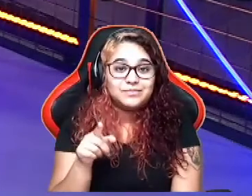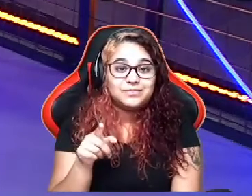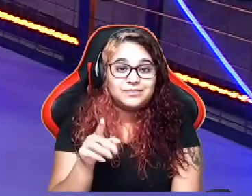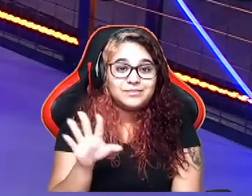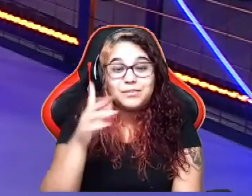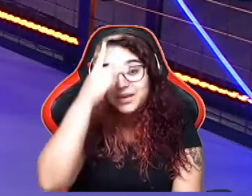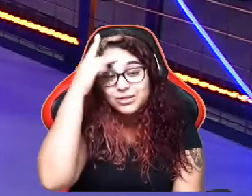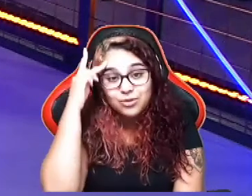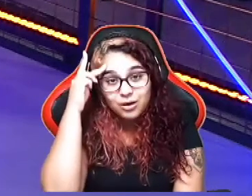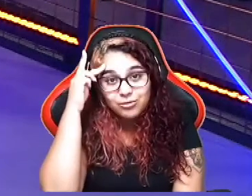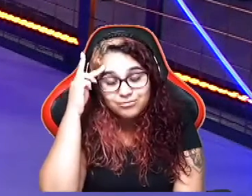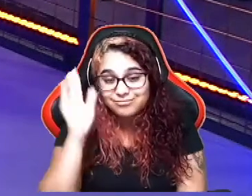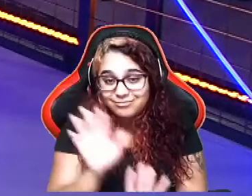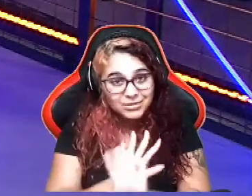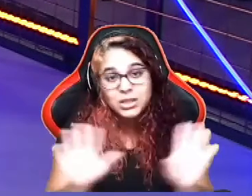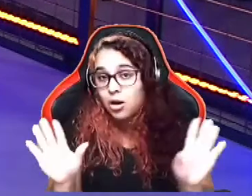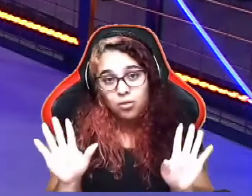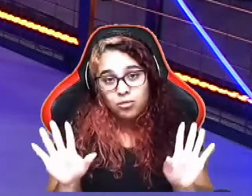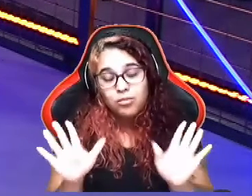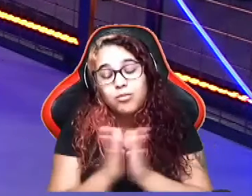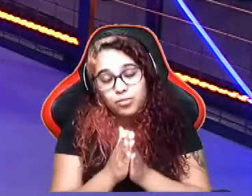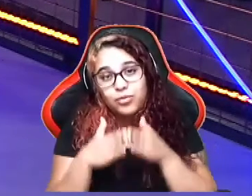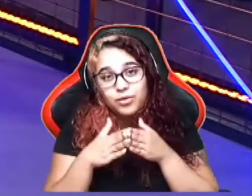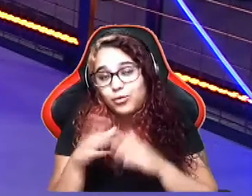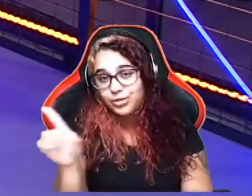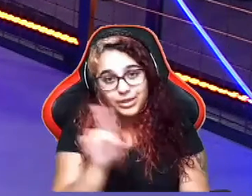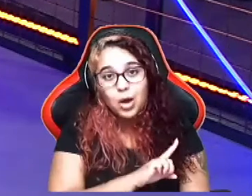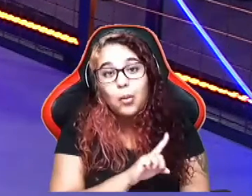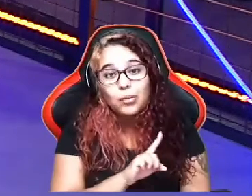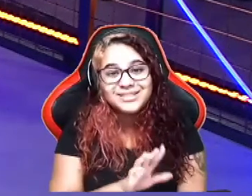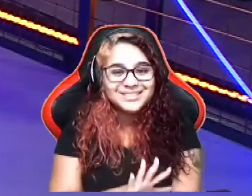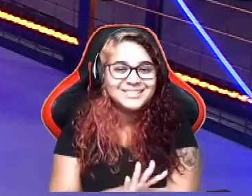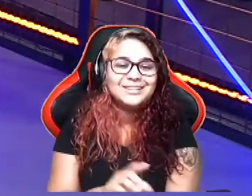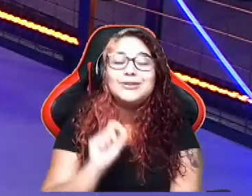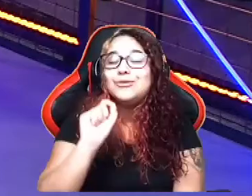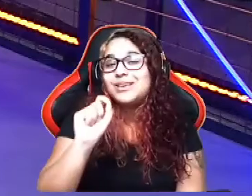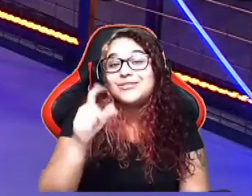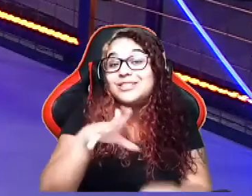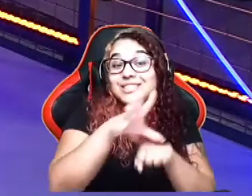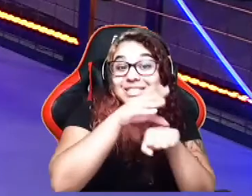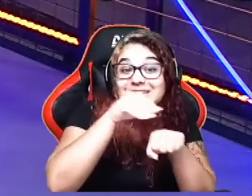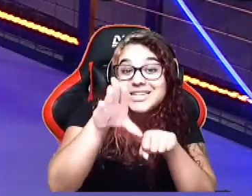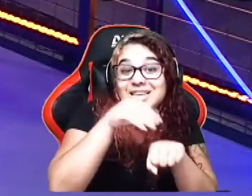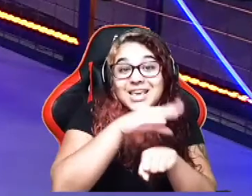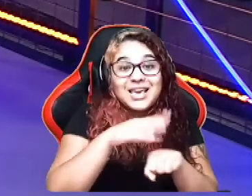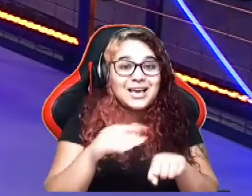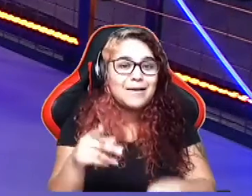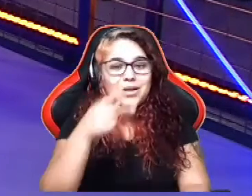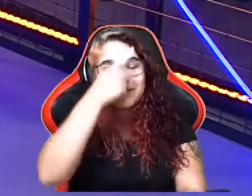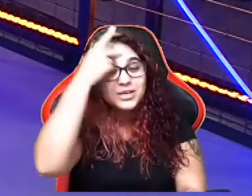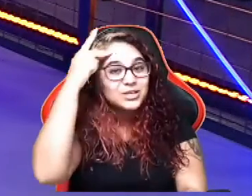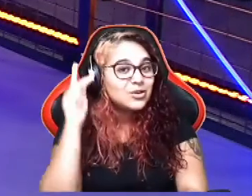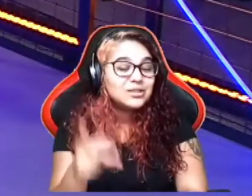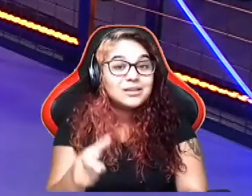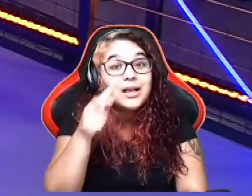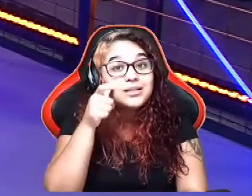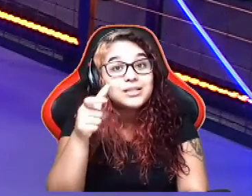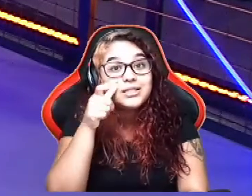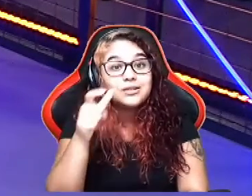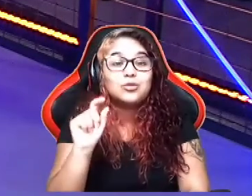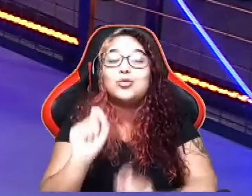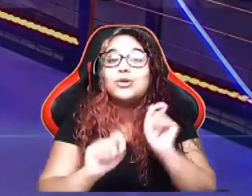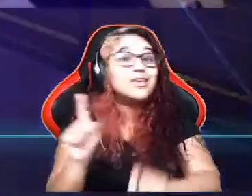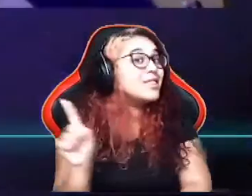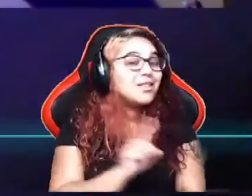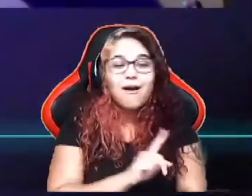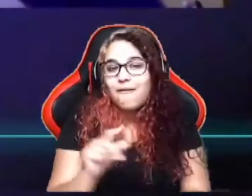give them their own look. Stop doing that, you know. Dica pra galera que tá assistindo a So, gente. what tips can you